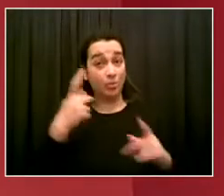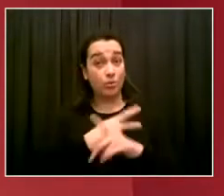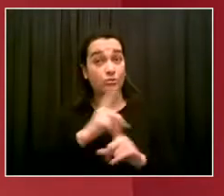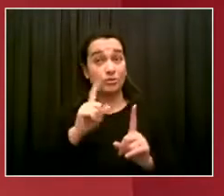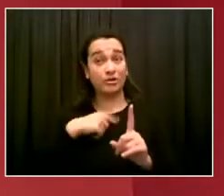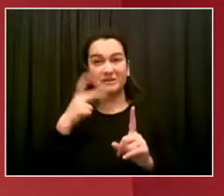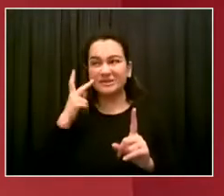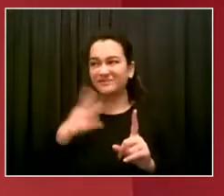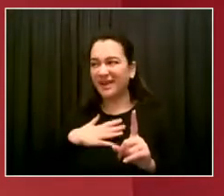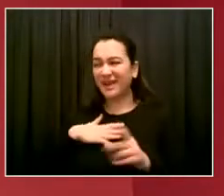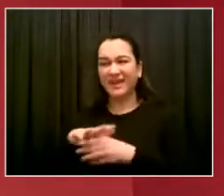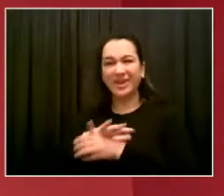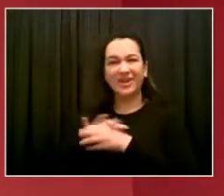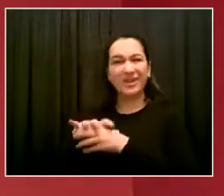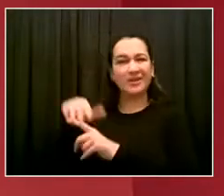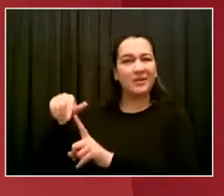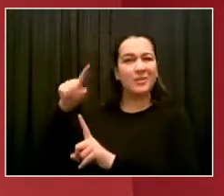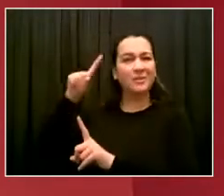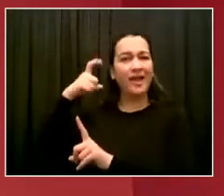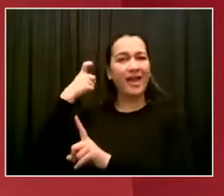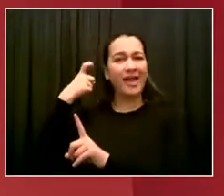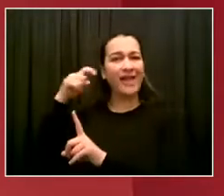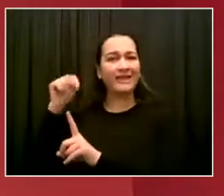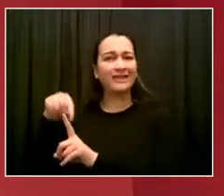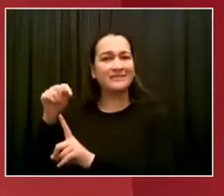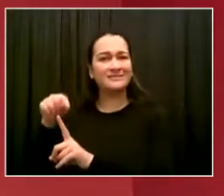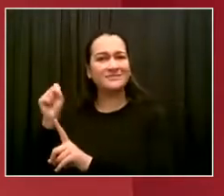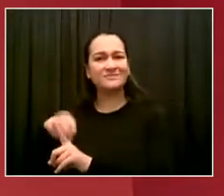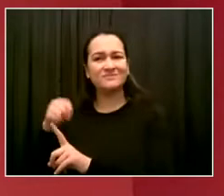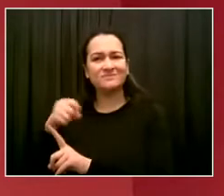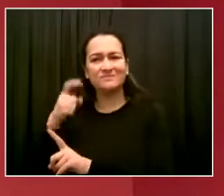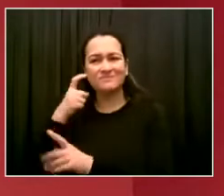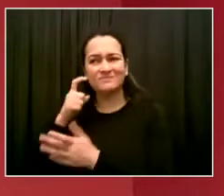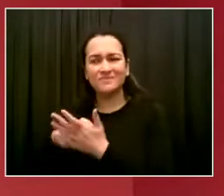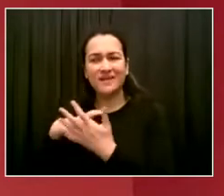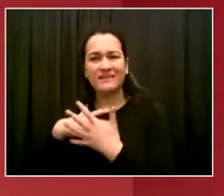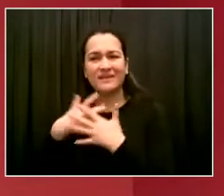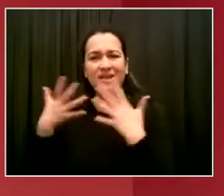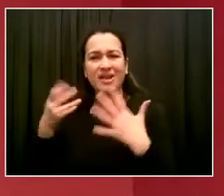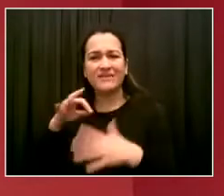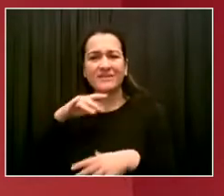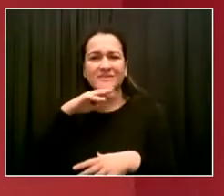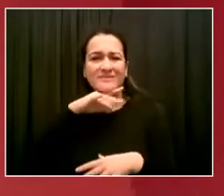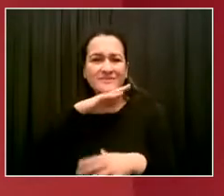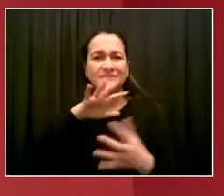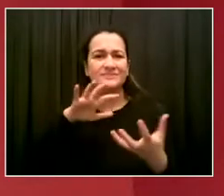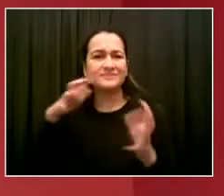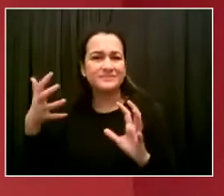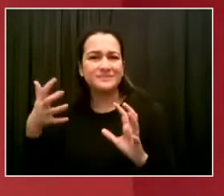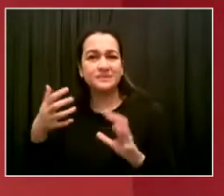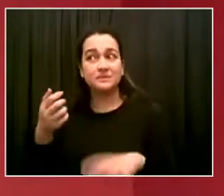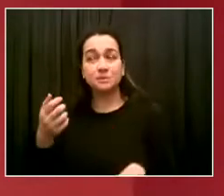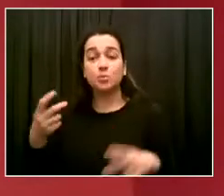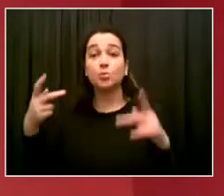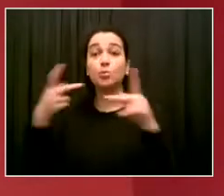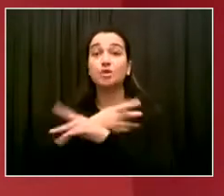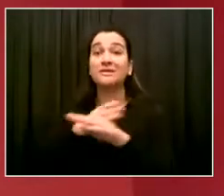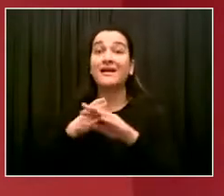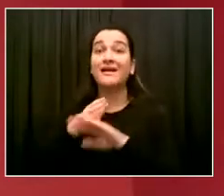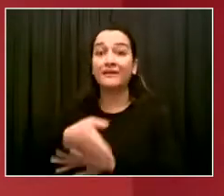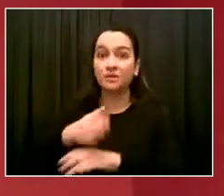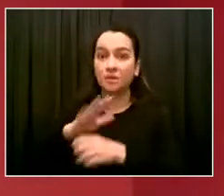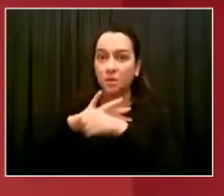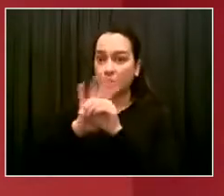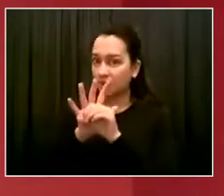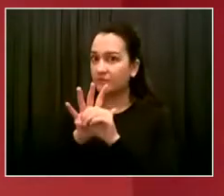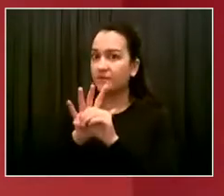Highbridge, many of the communities looked unrecognizable. And many of my community groups, students,